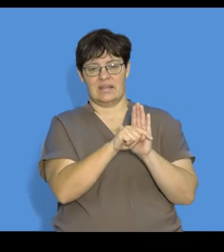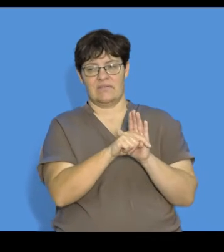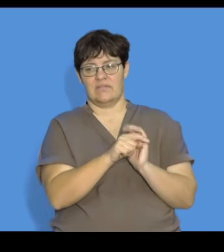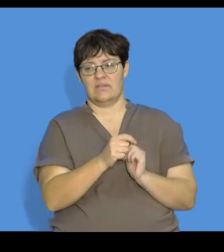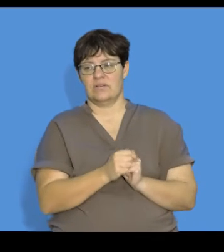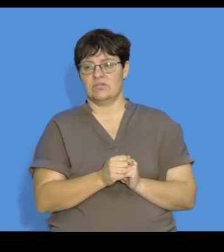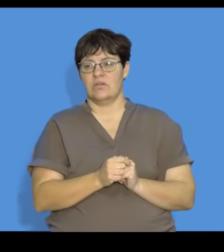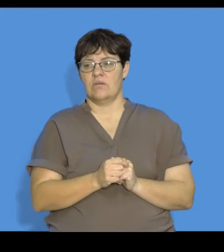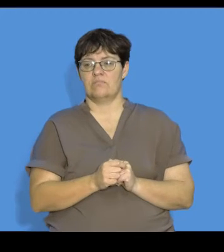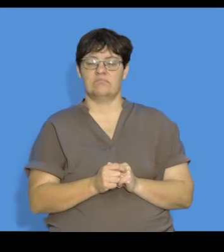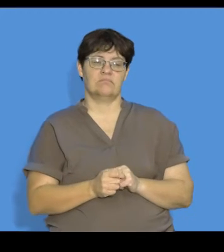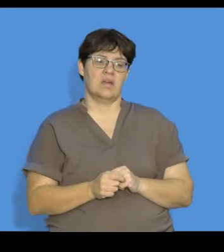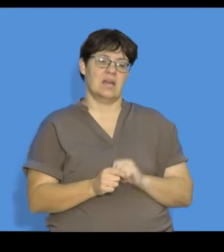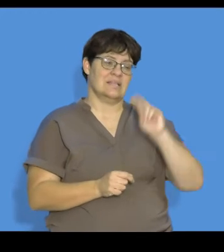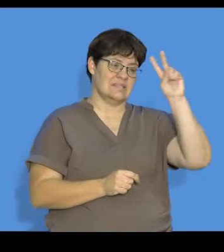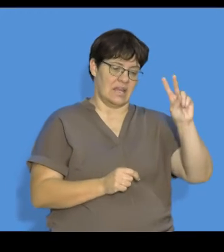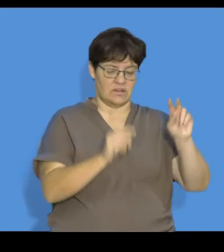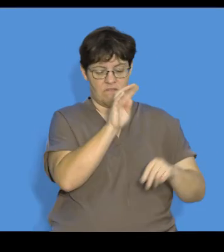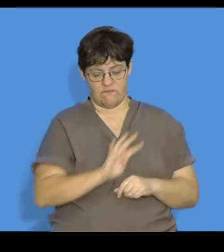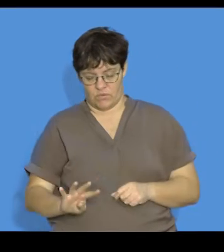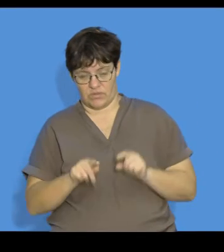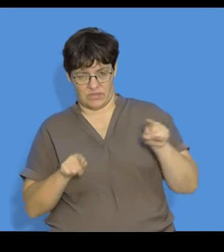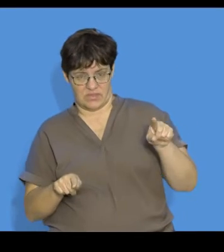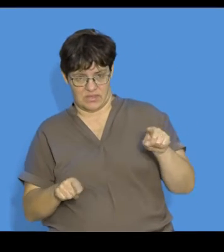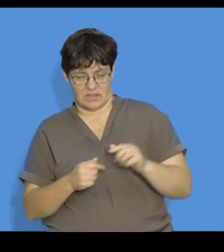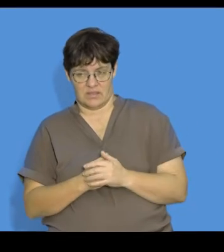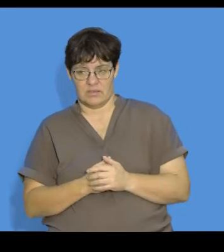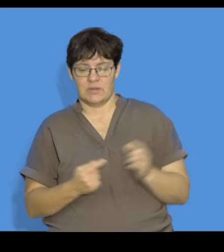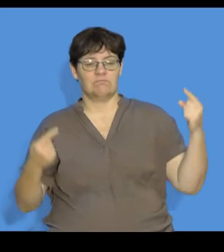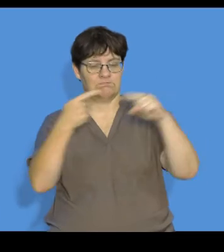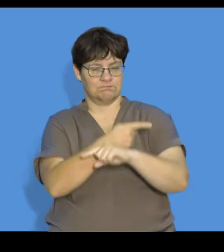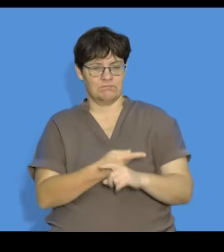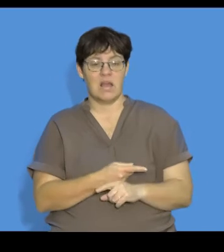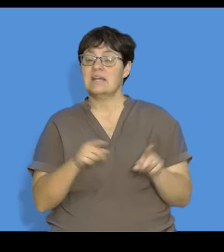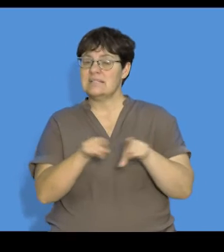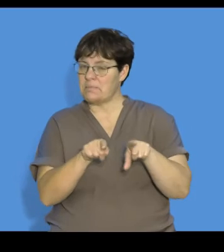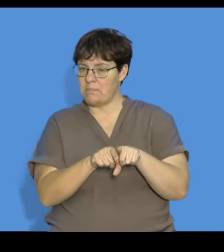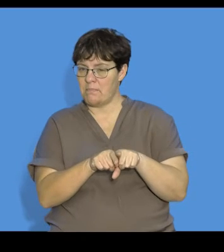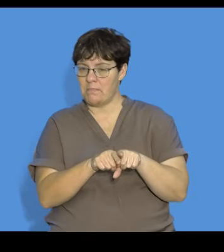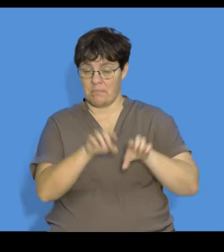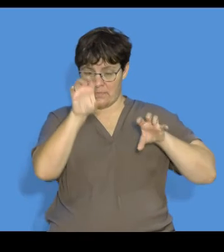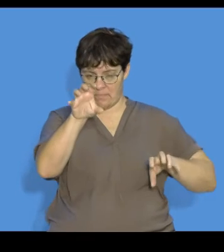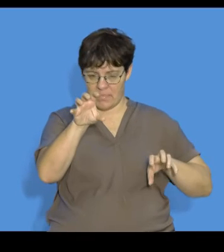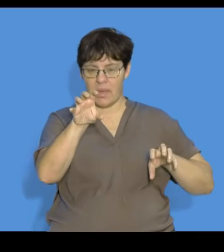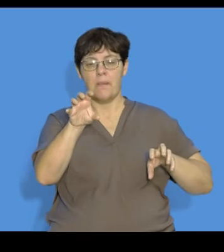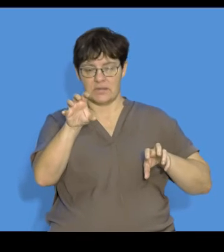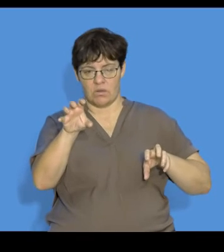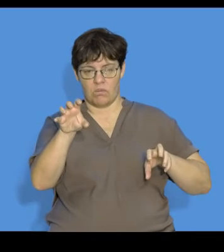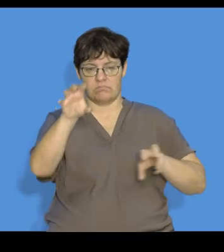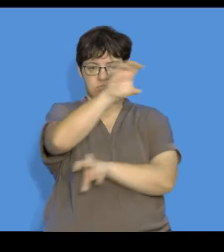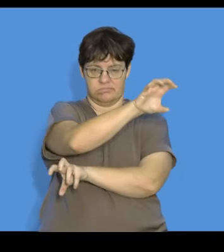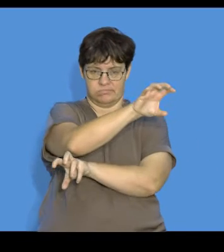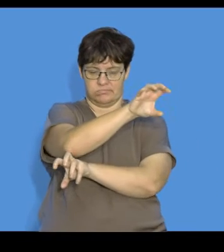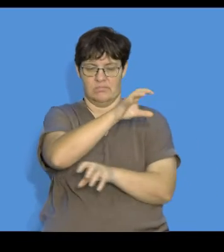quadrant, right? So that's where it will now be. It will still be the same graph, but in the different